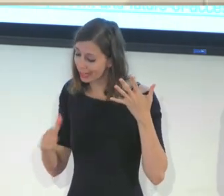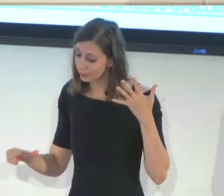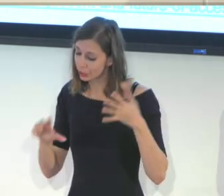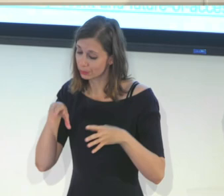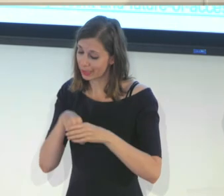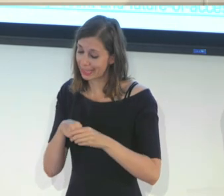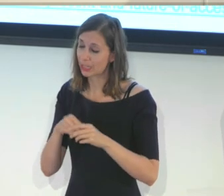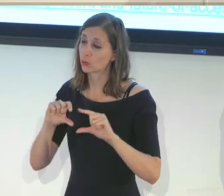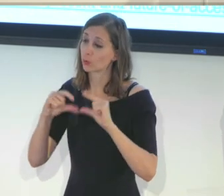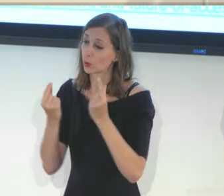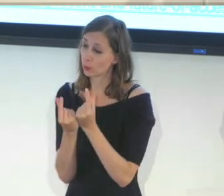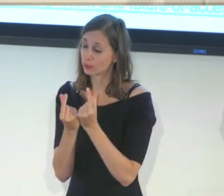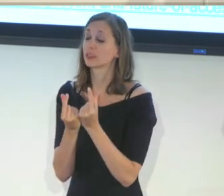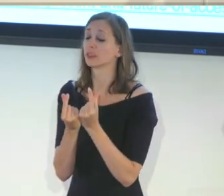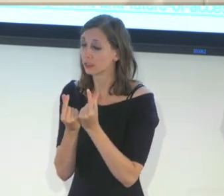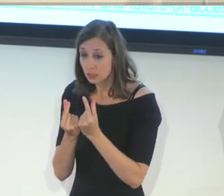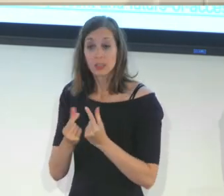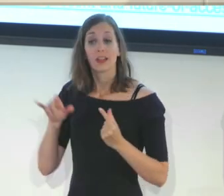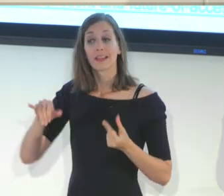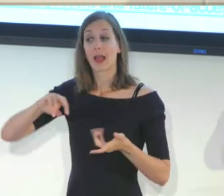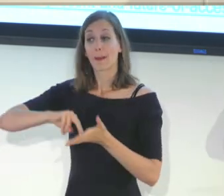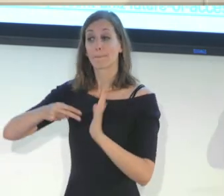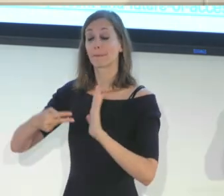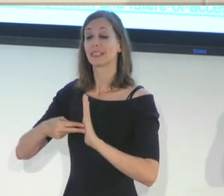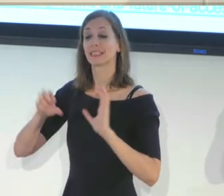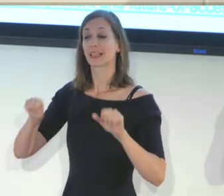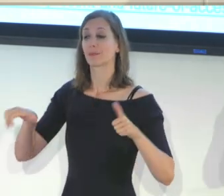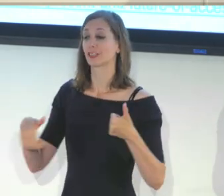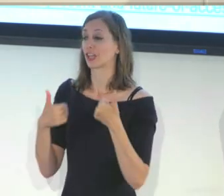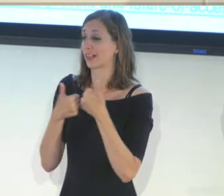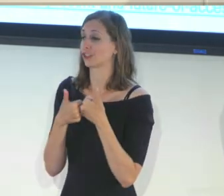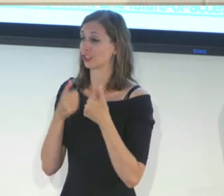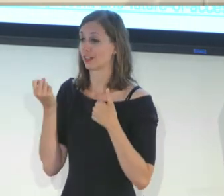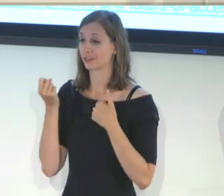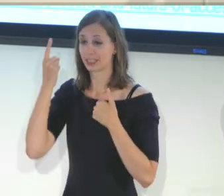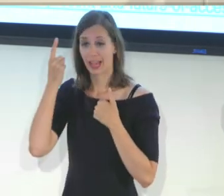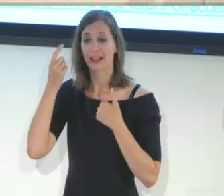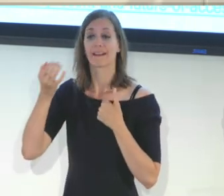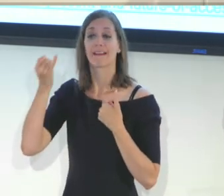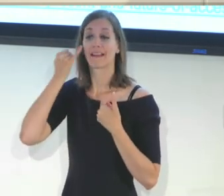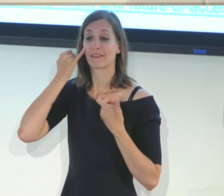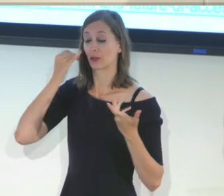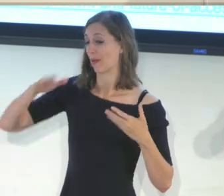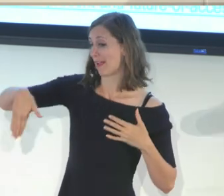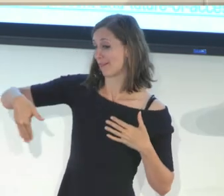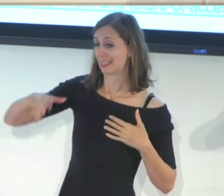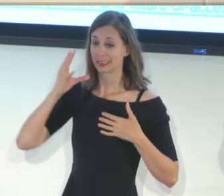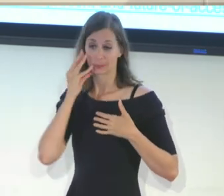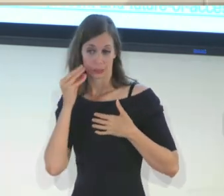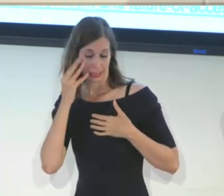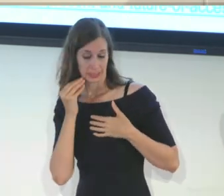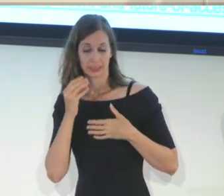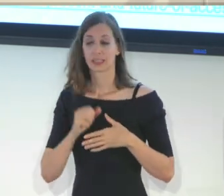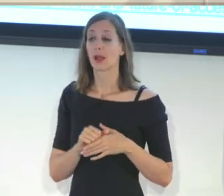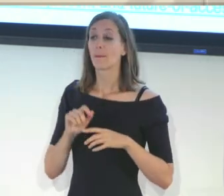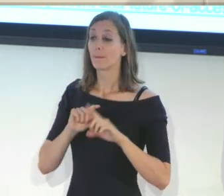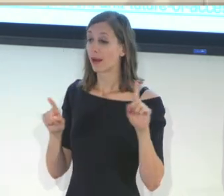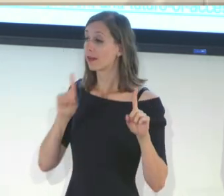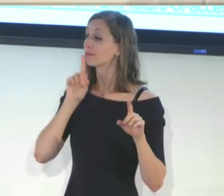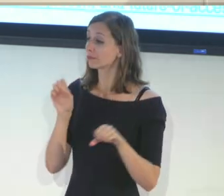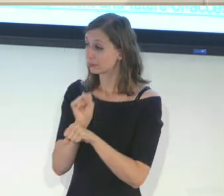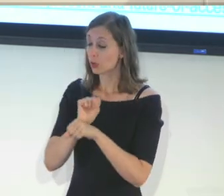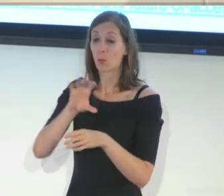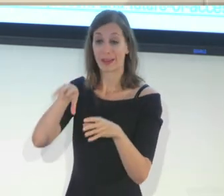groups. And for some people, this can be challenging to understand until you've experienced it. But there is, within